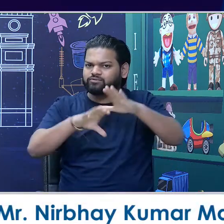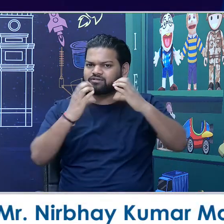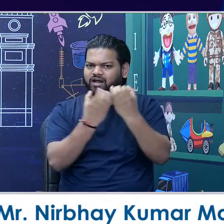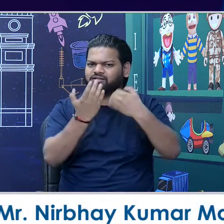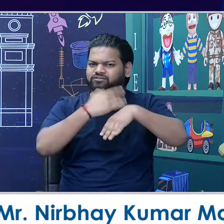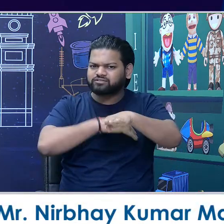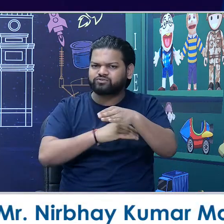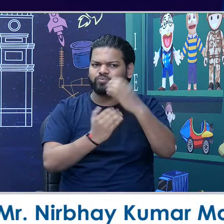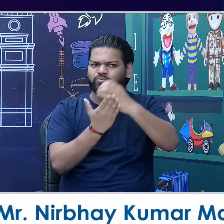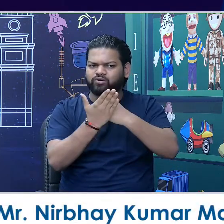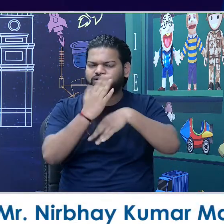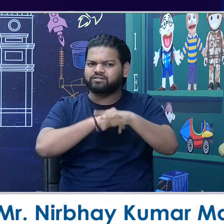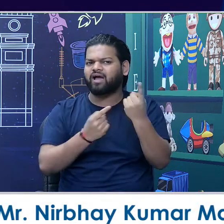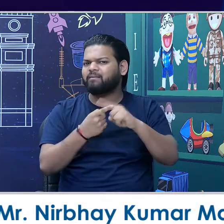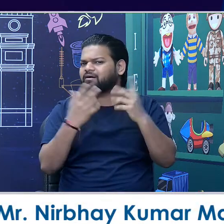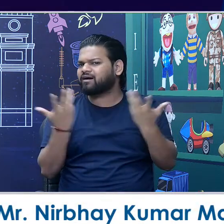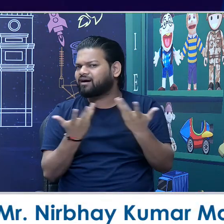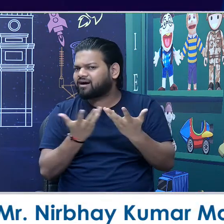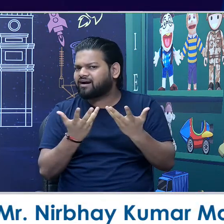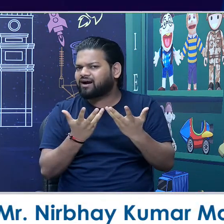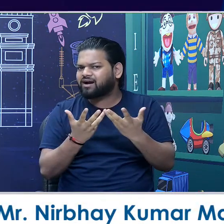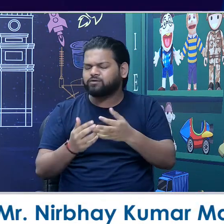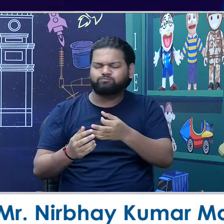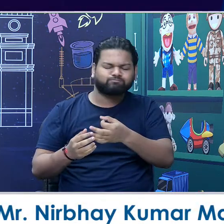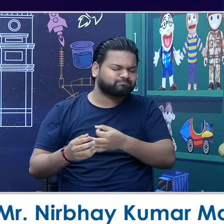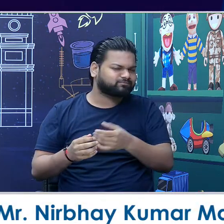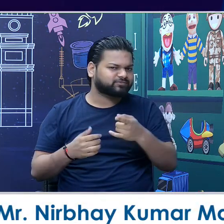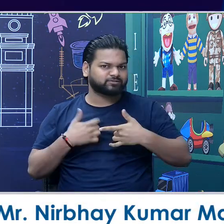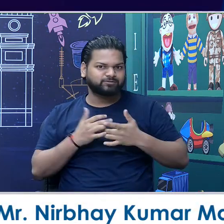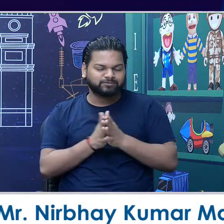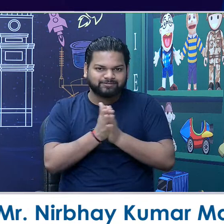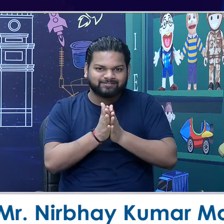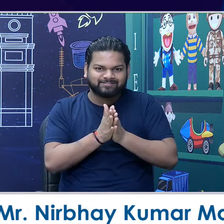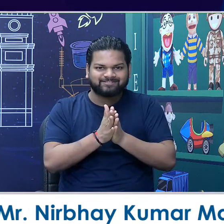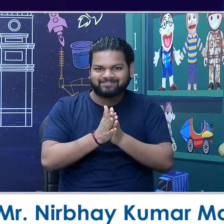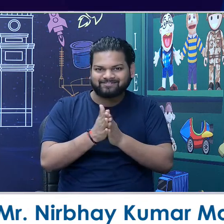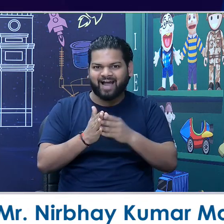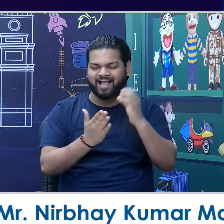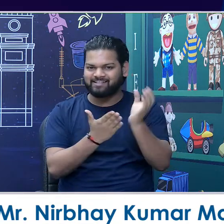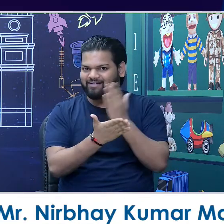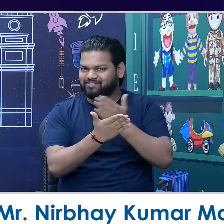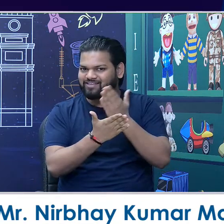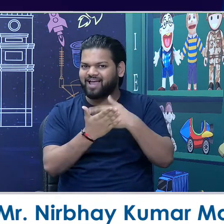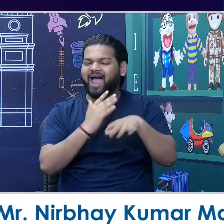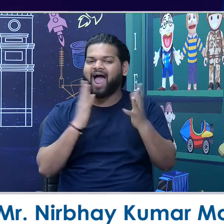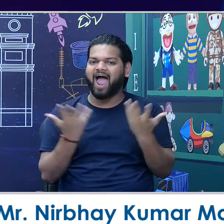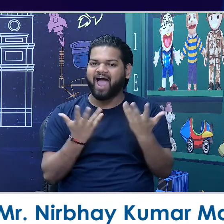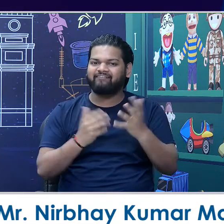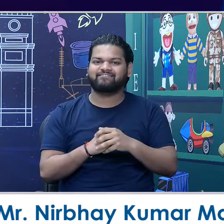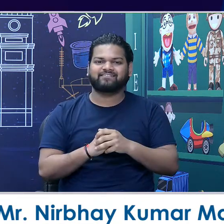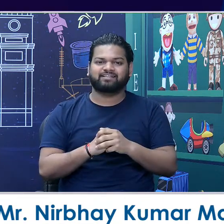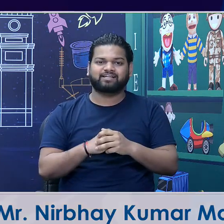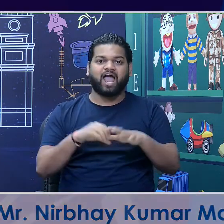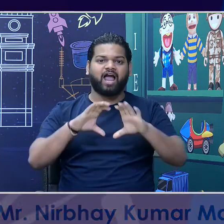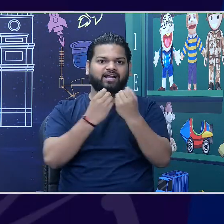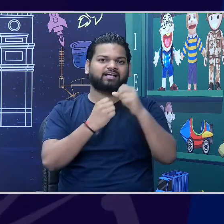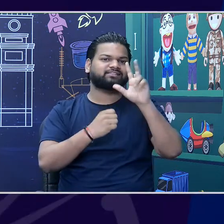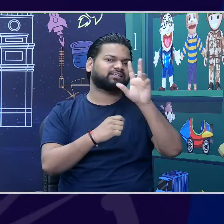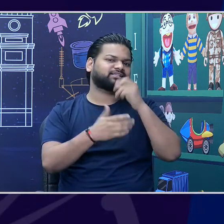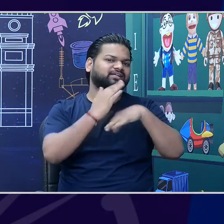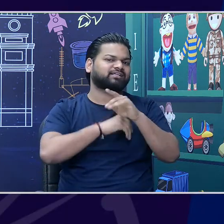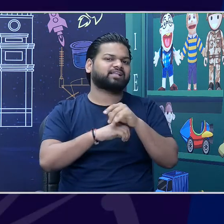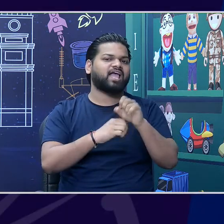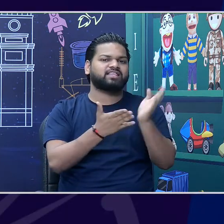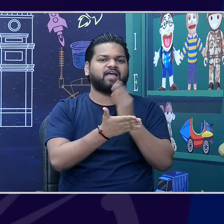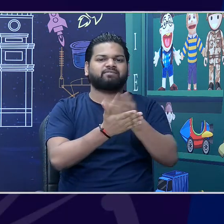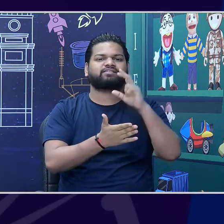session. It's a very interesting chapter number 7 of English, a visit to Cambridge. So you can also be a part of this